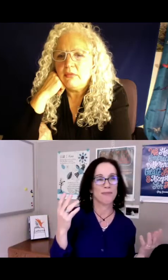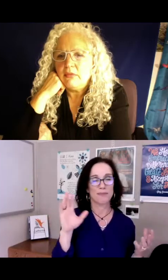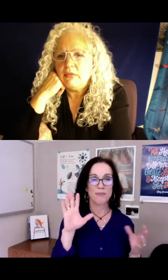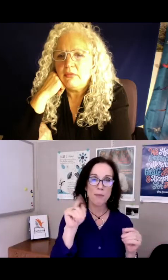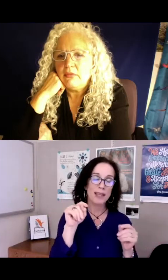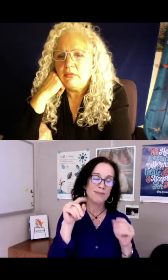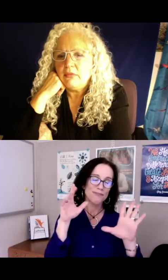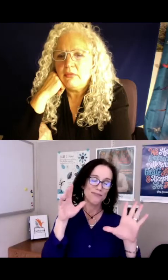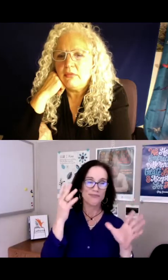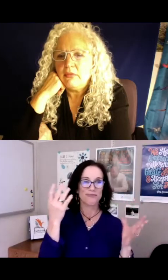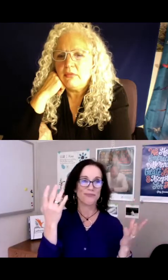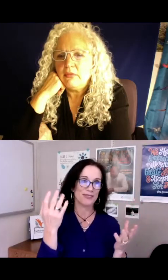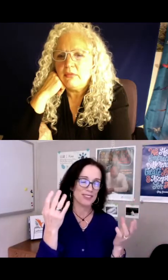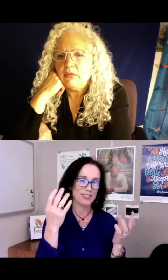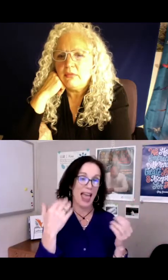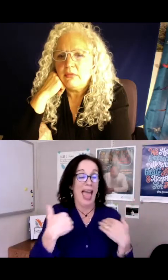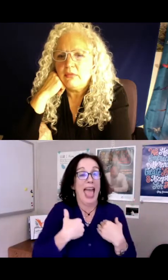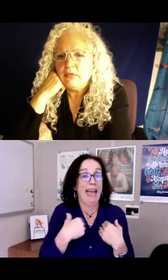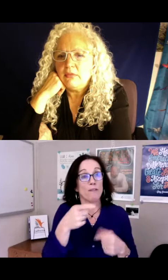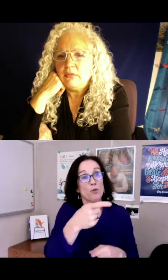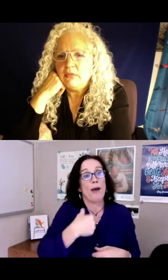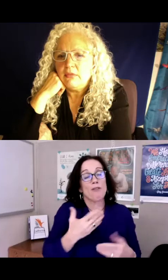same as being in person, especially with like a baby.